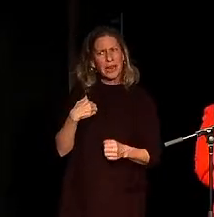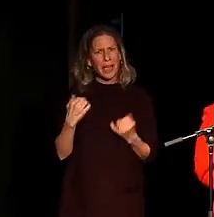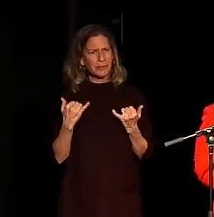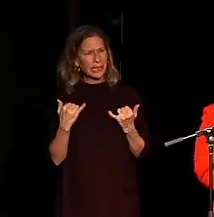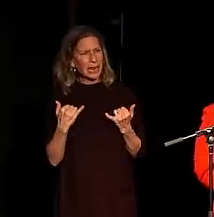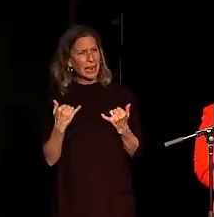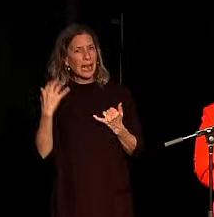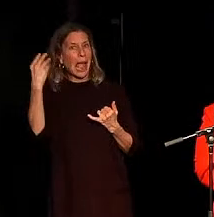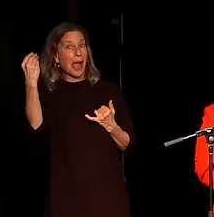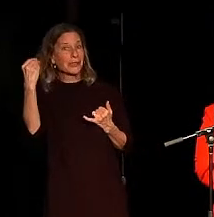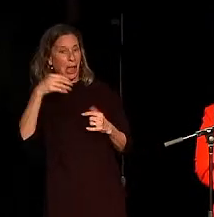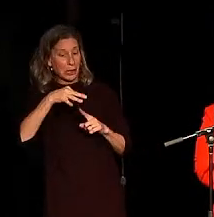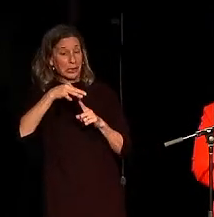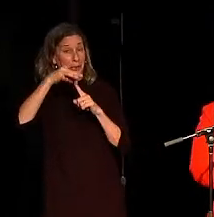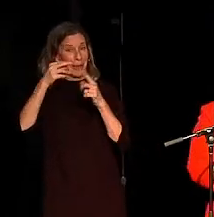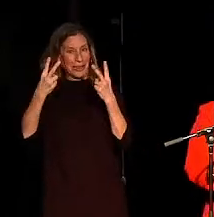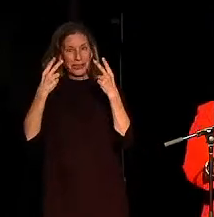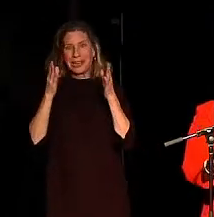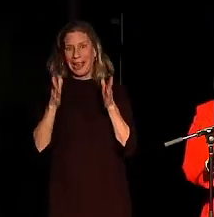Yeah? Okay. We have a special guest.